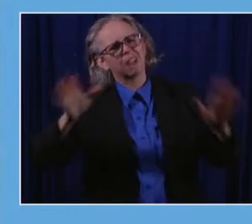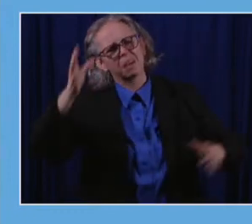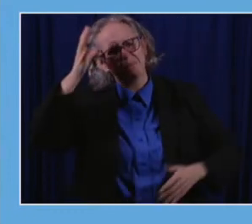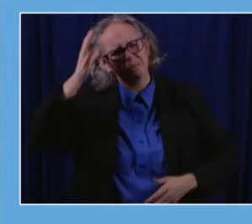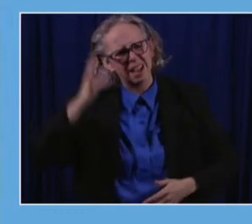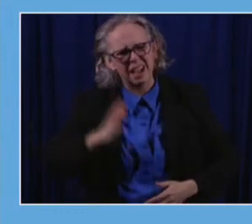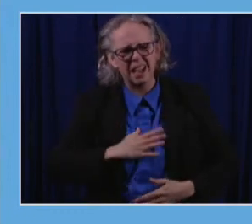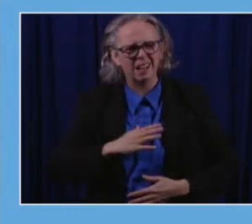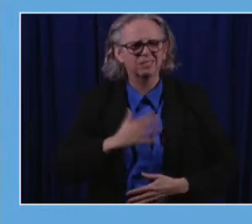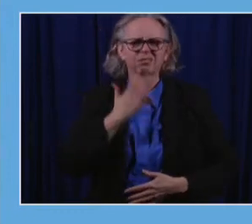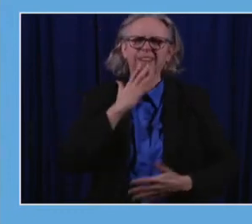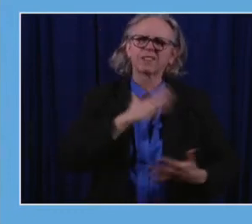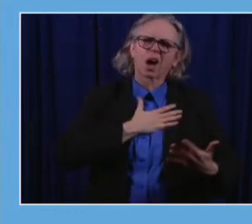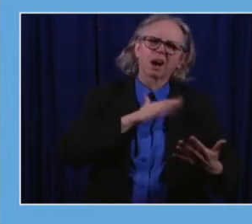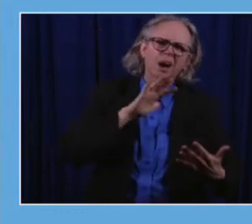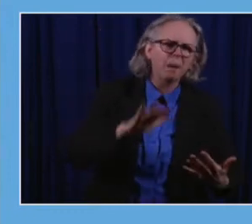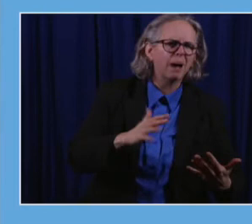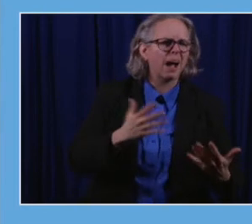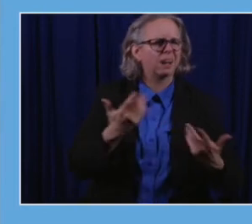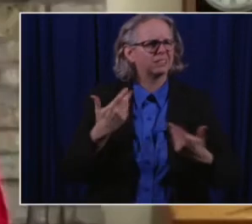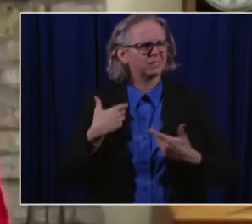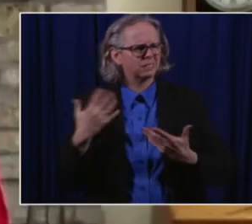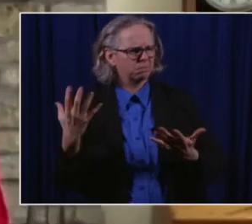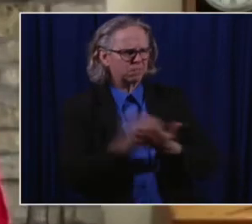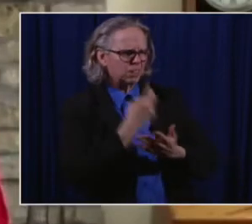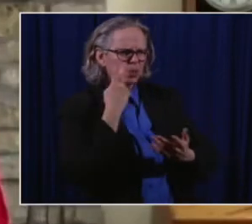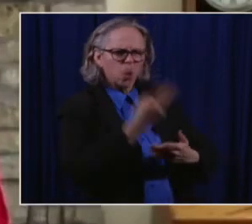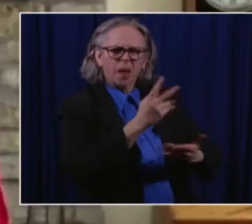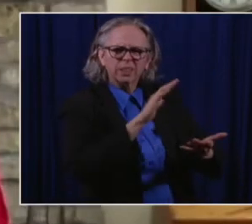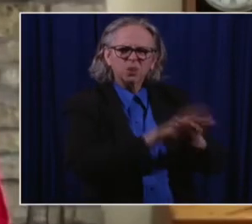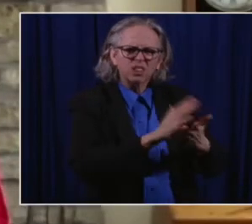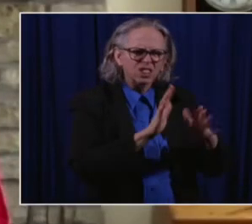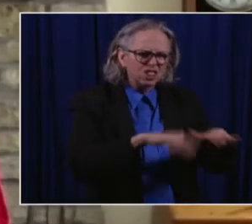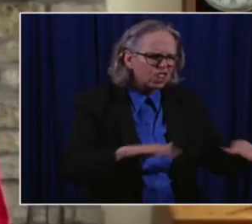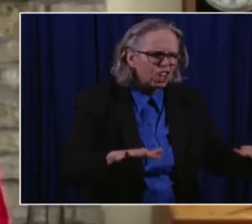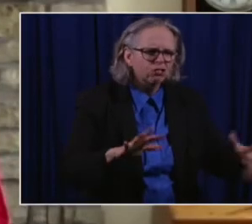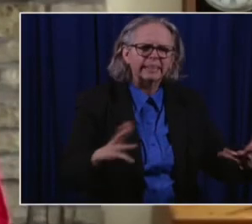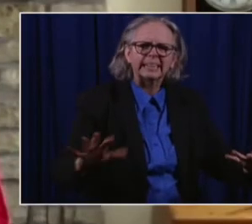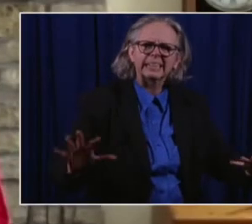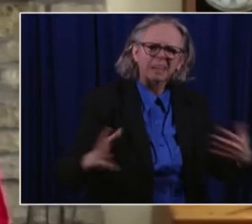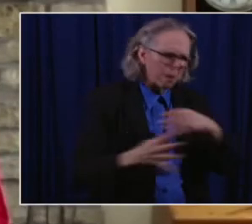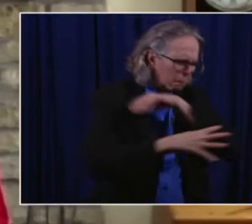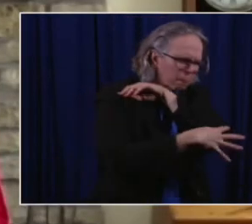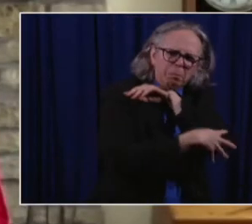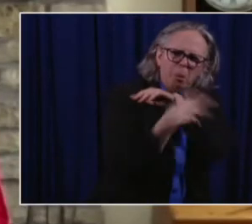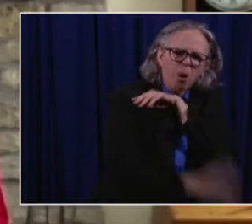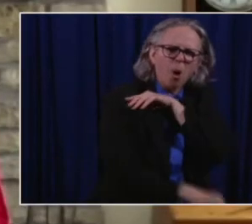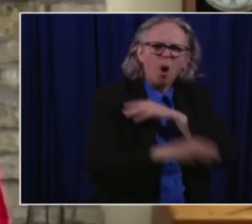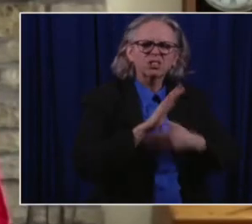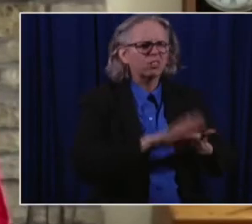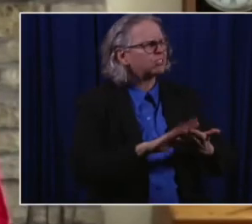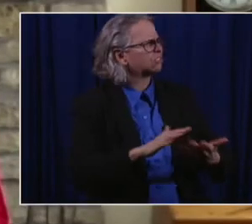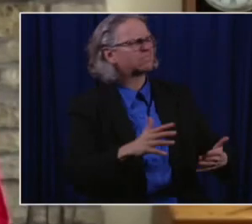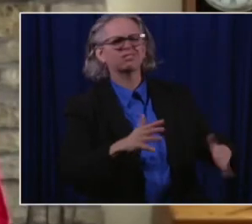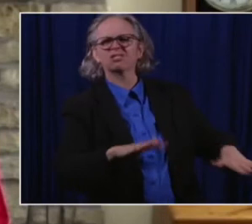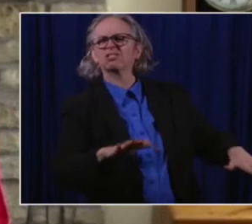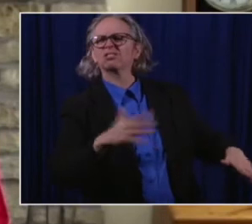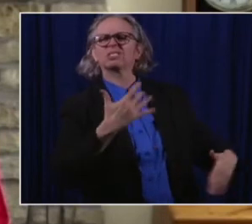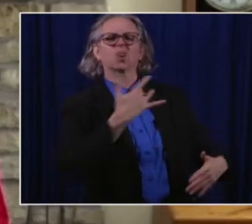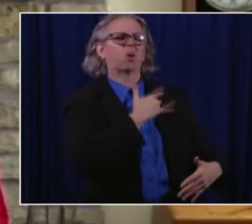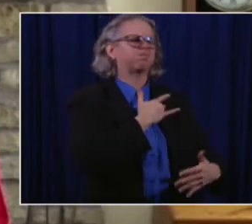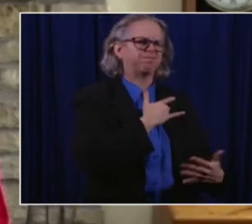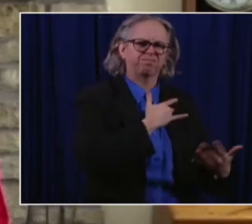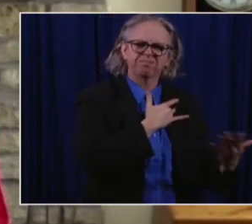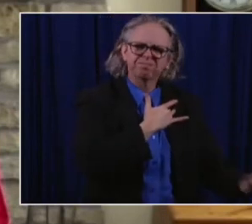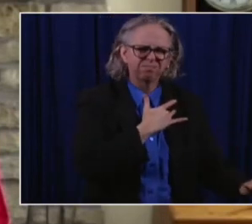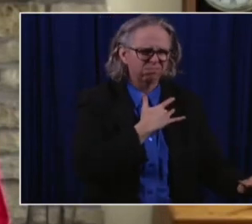children, and just was really taken by the poverty that he saw